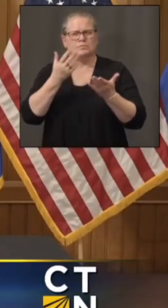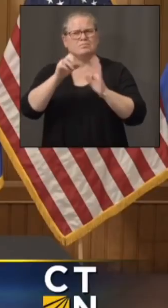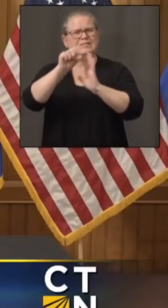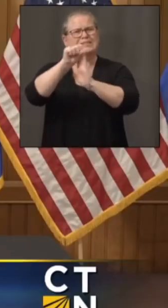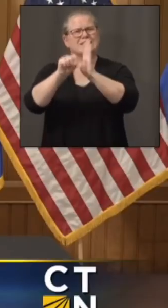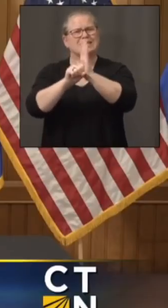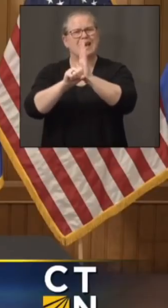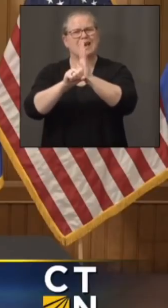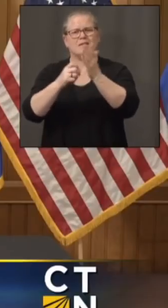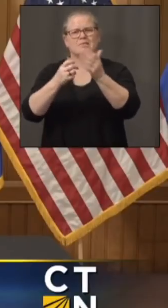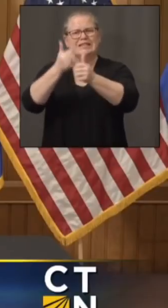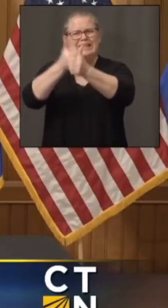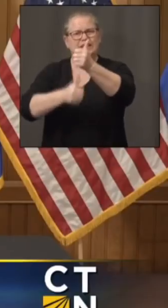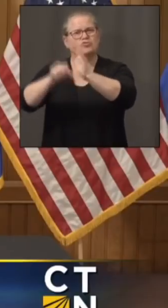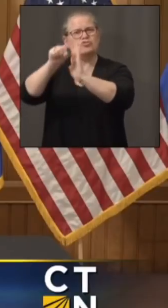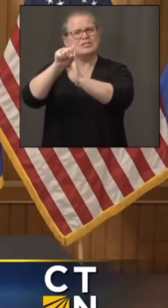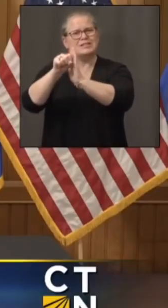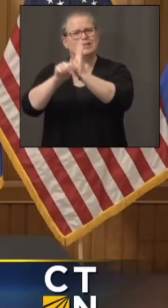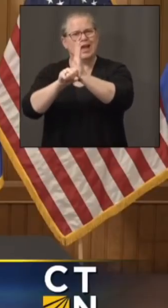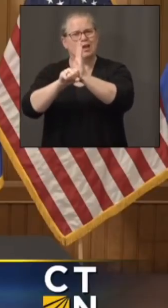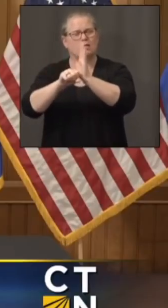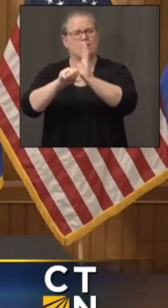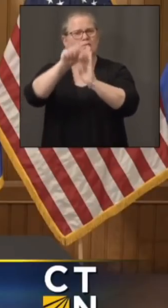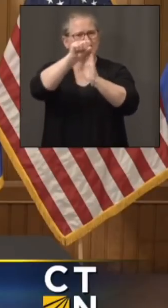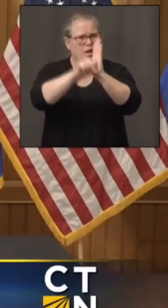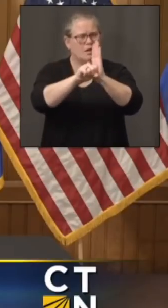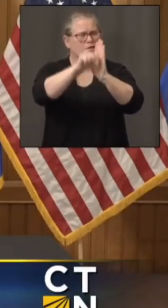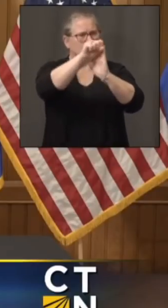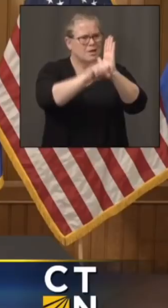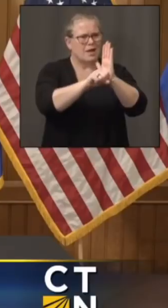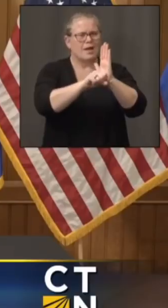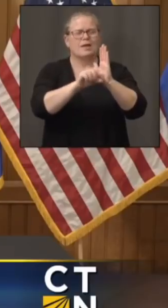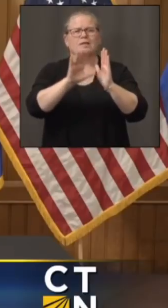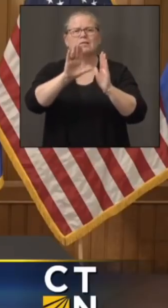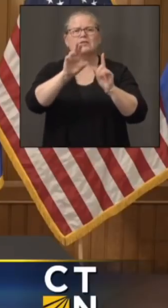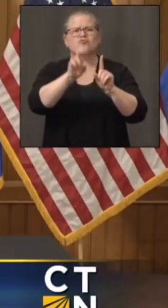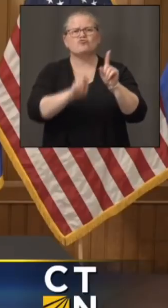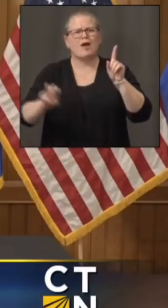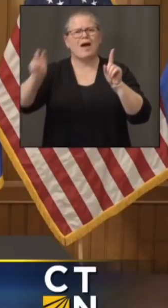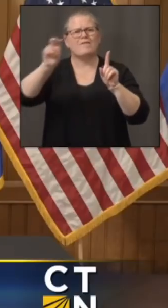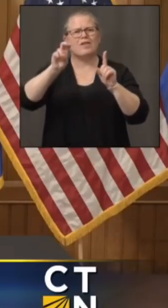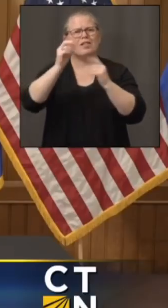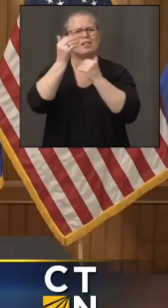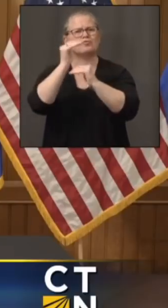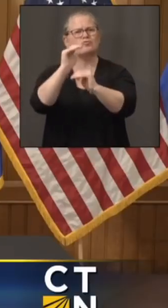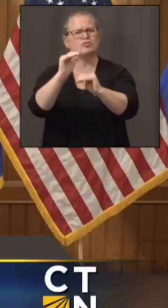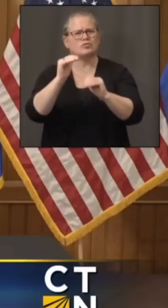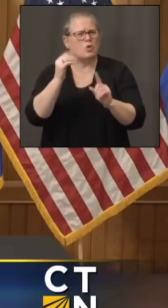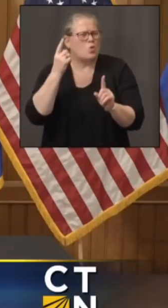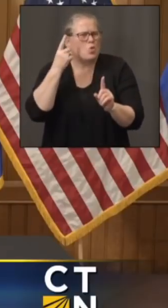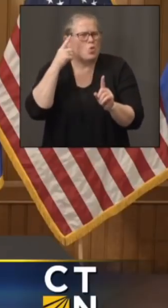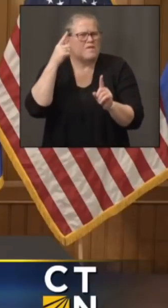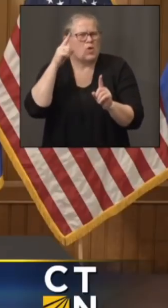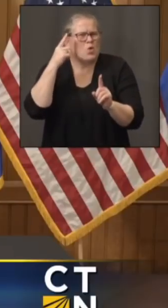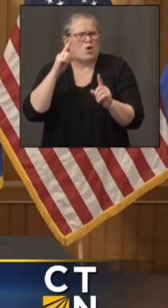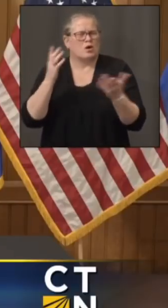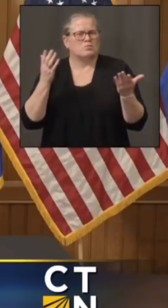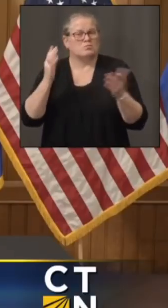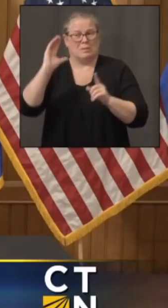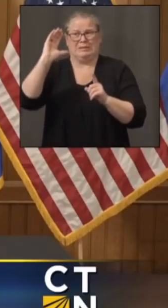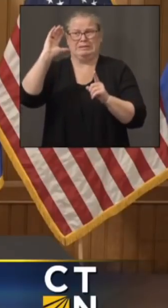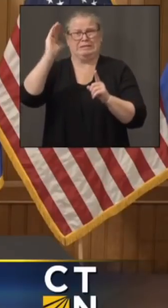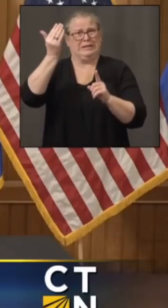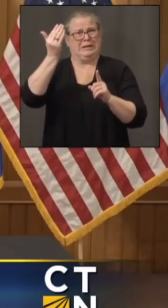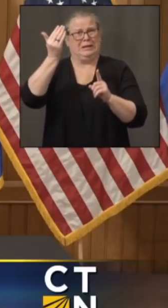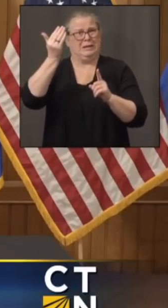states all seem to be having a surge? Should the advice be just generally trying to avoid